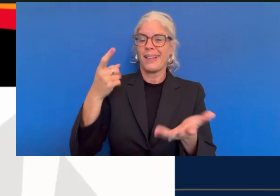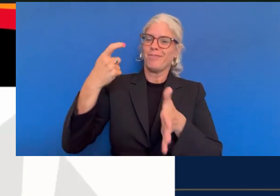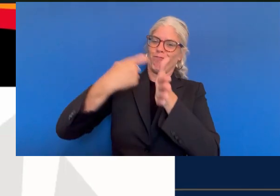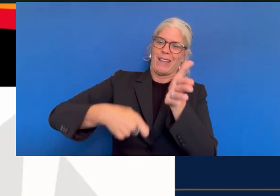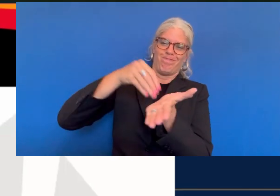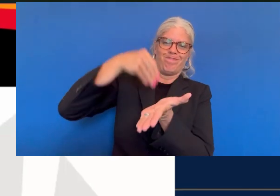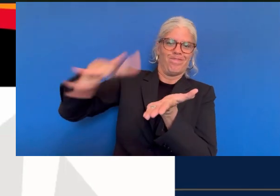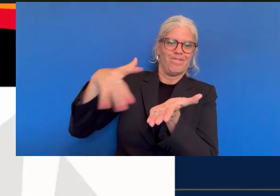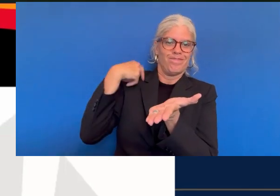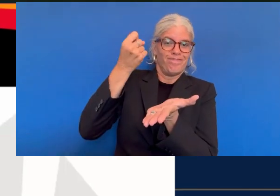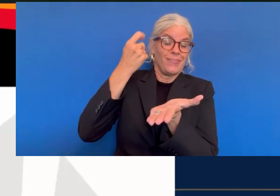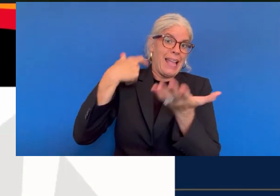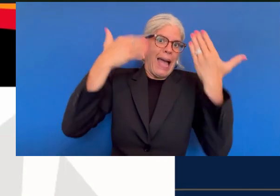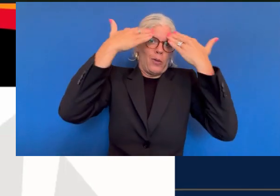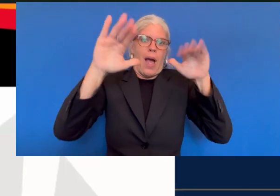have them. I think it's